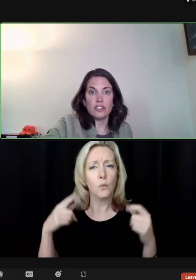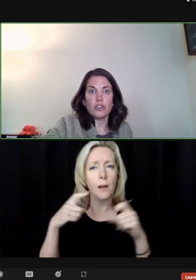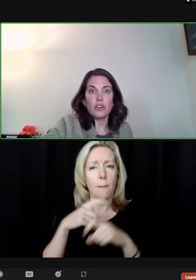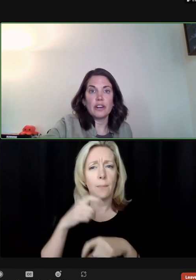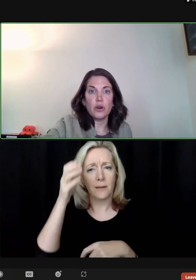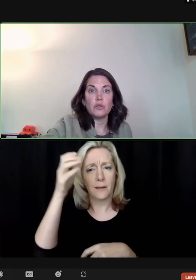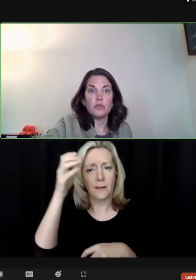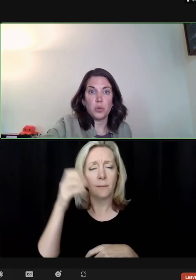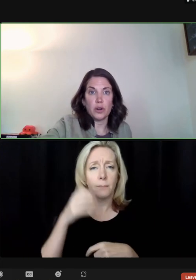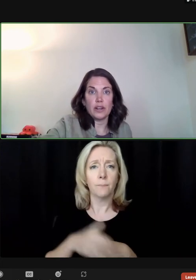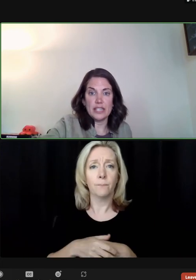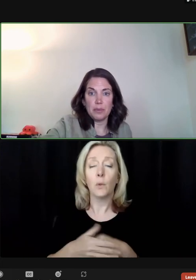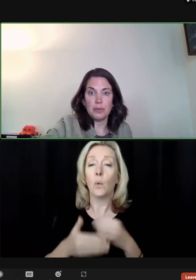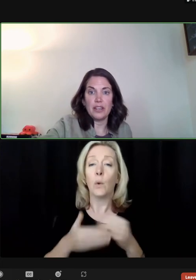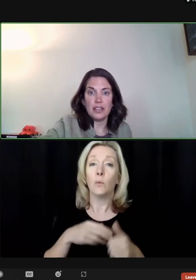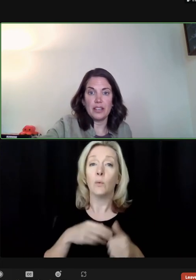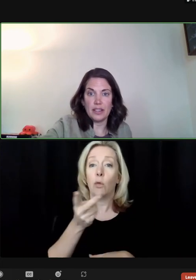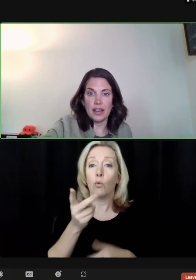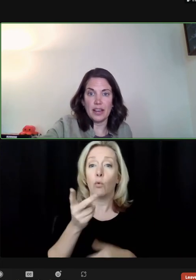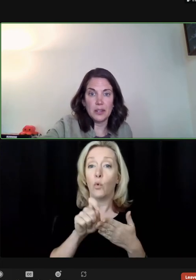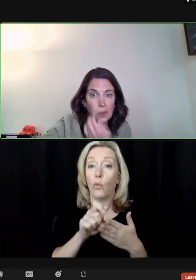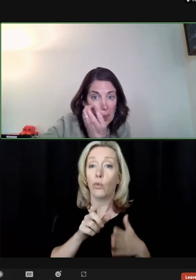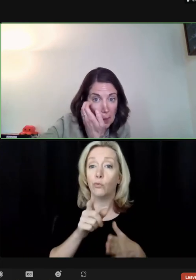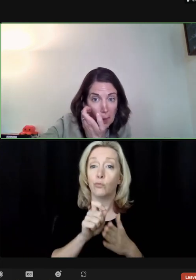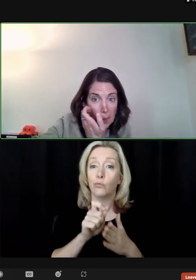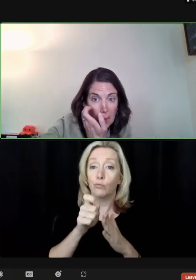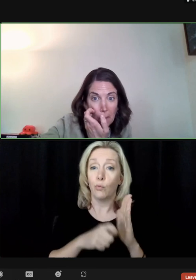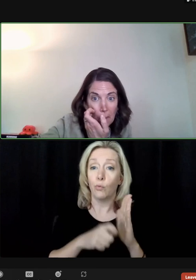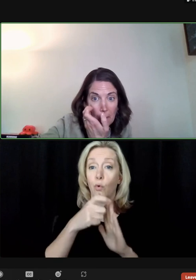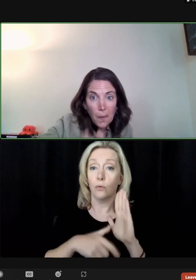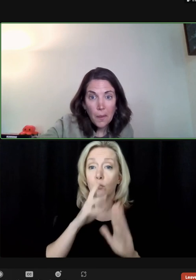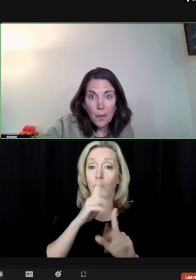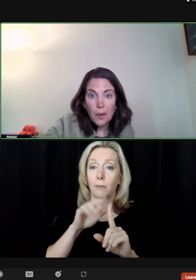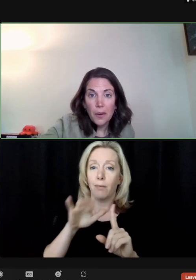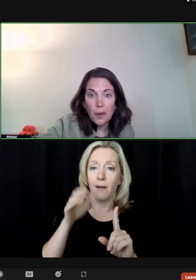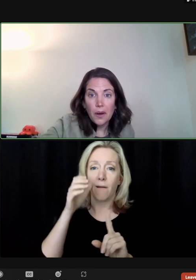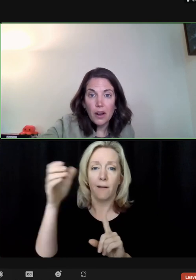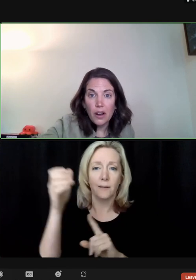So this article kind of goes more in depth into that.